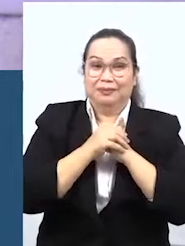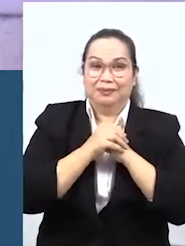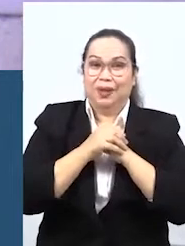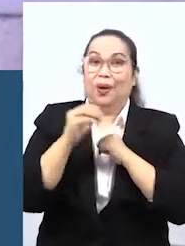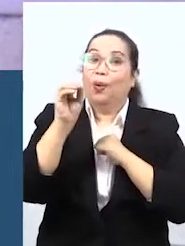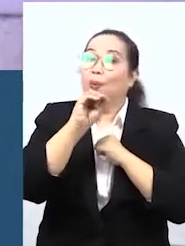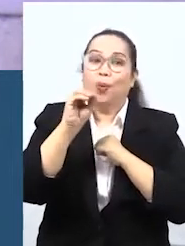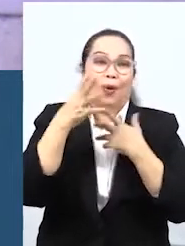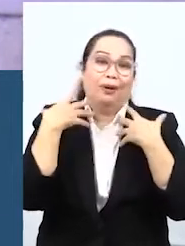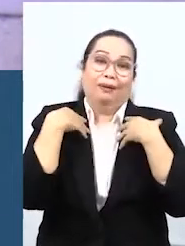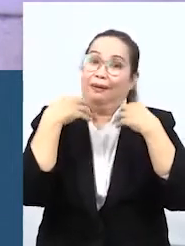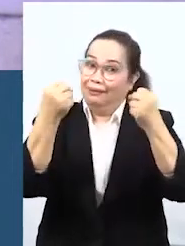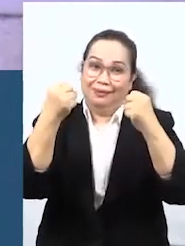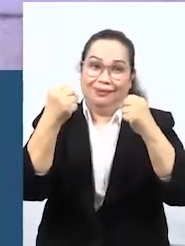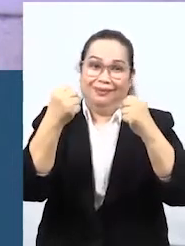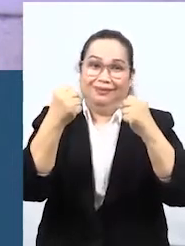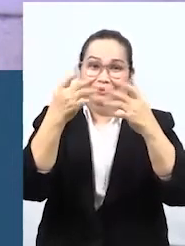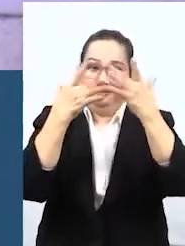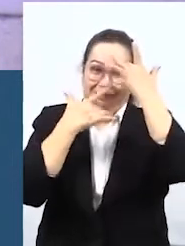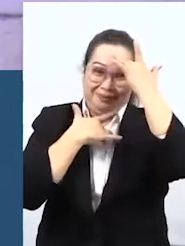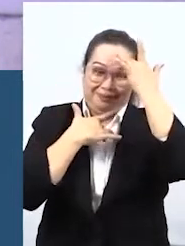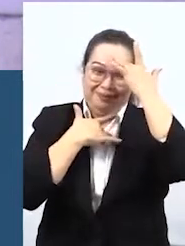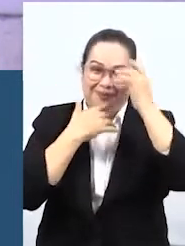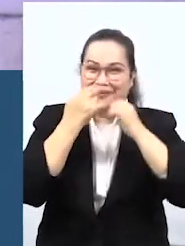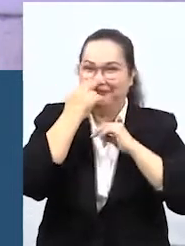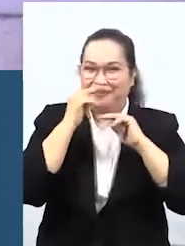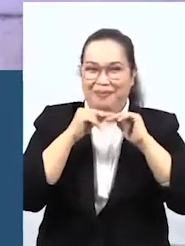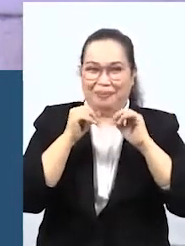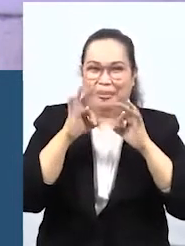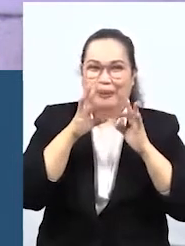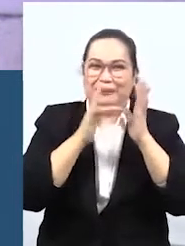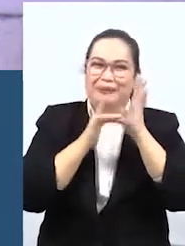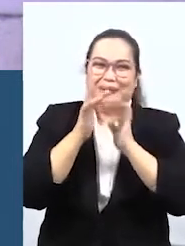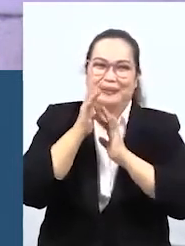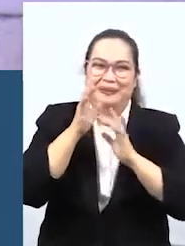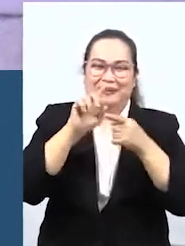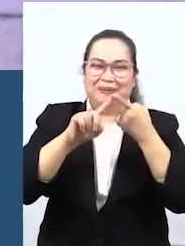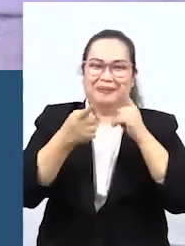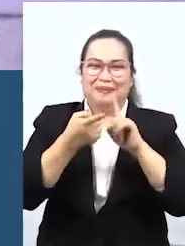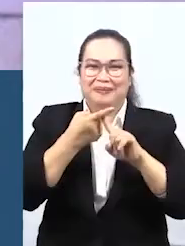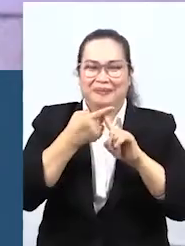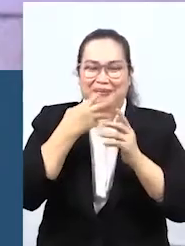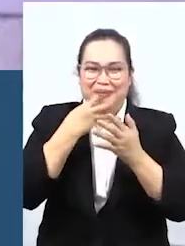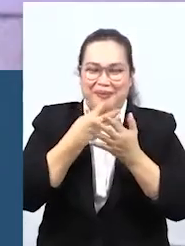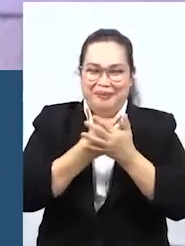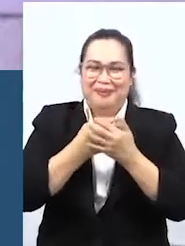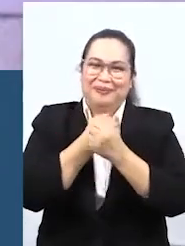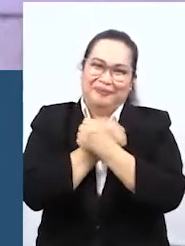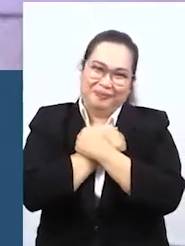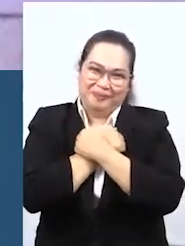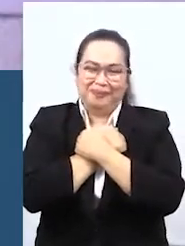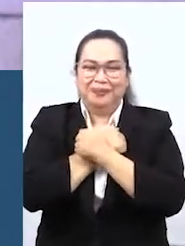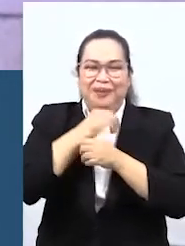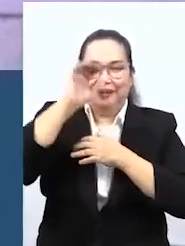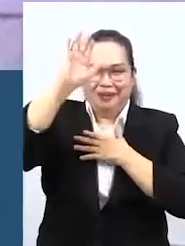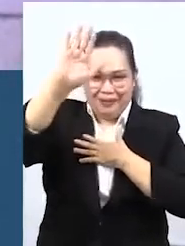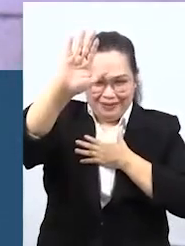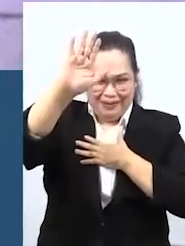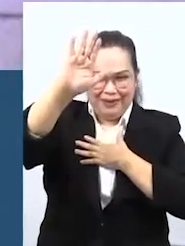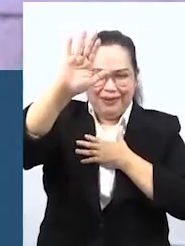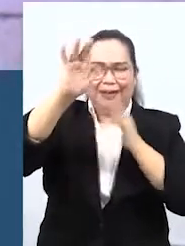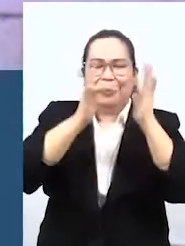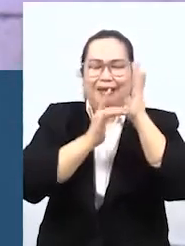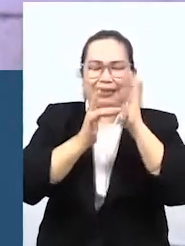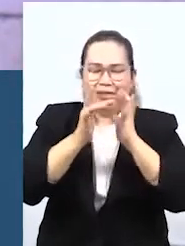no cure for that Sickness it's funny nga no some of our Christian friends well meaning they love us they will Just pray in